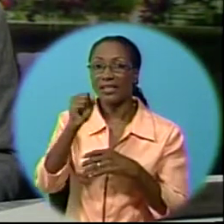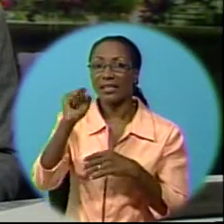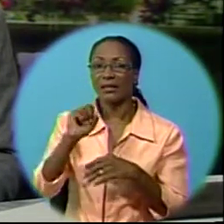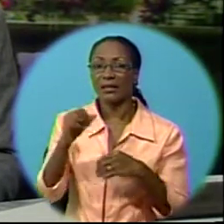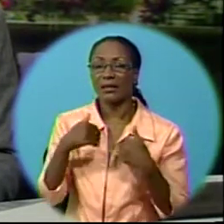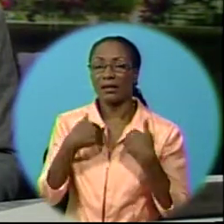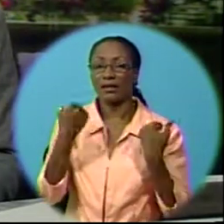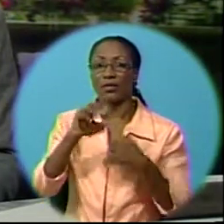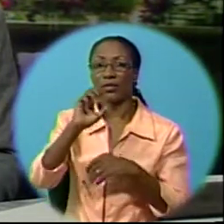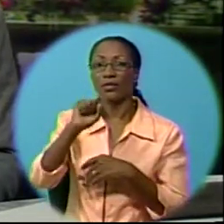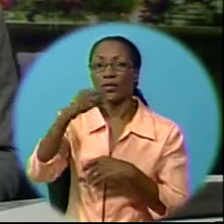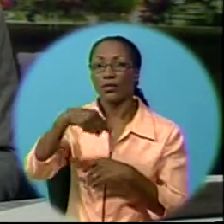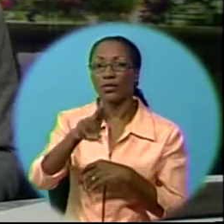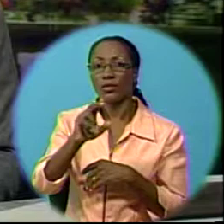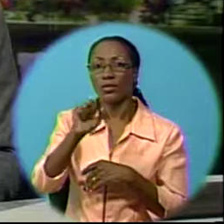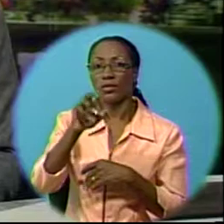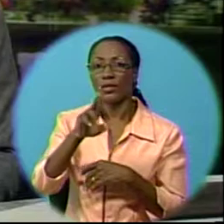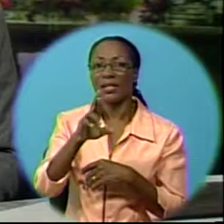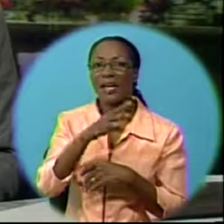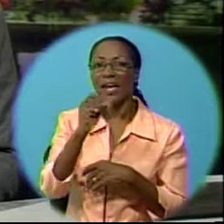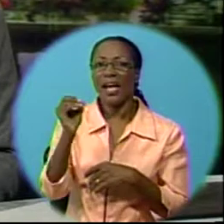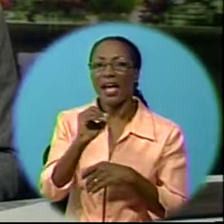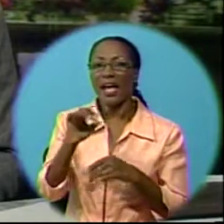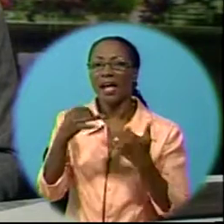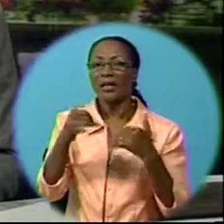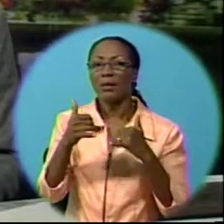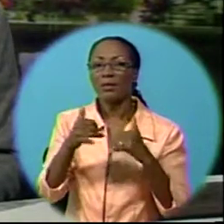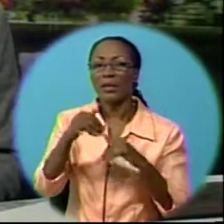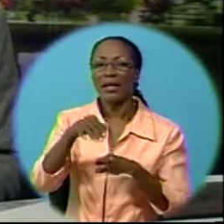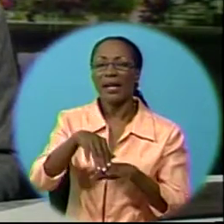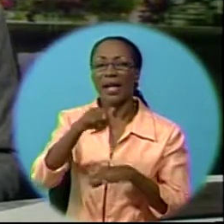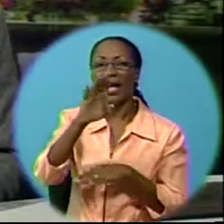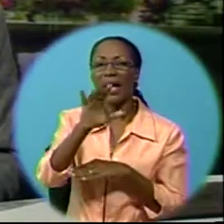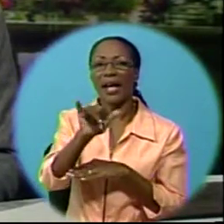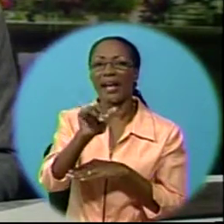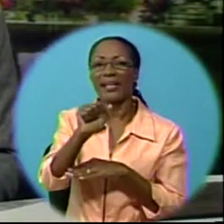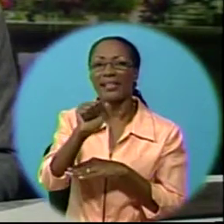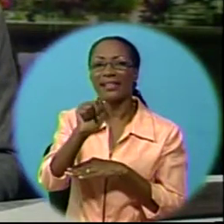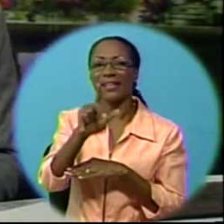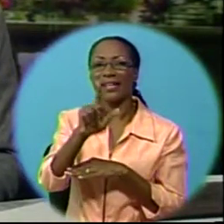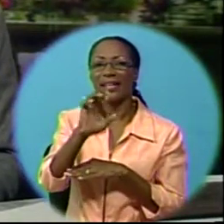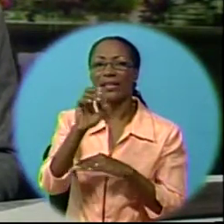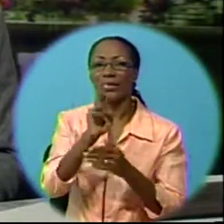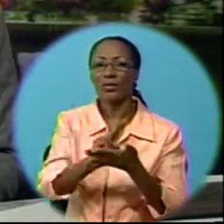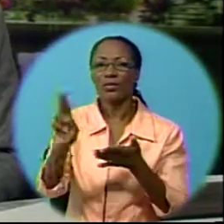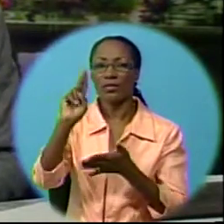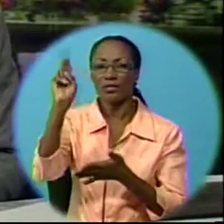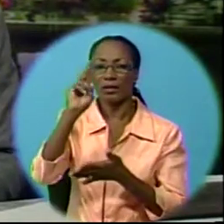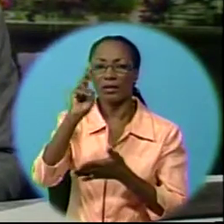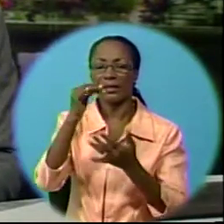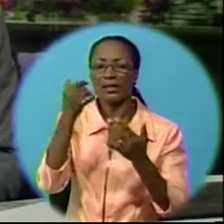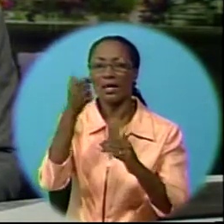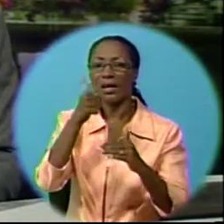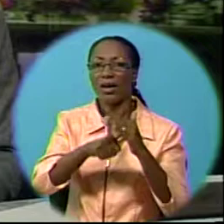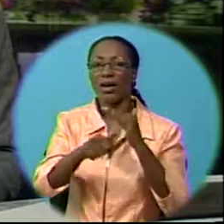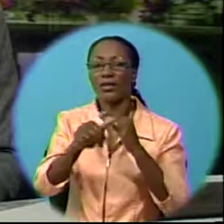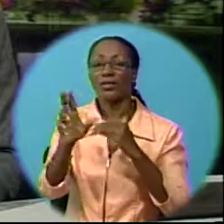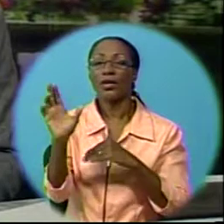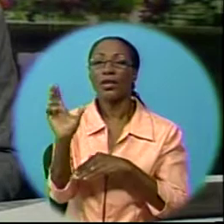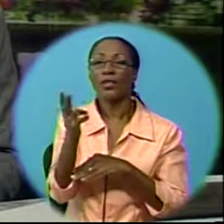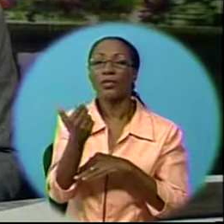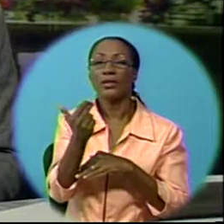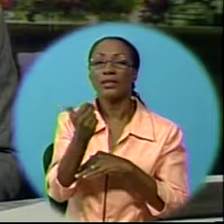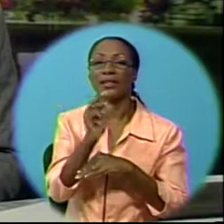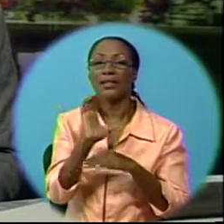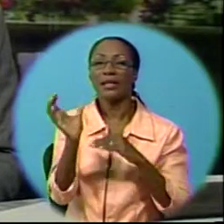the number 5 seed Avni Arnand this morning at Yale University, the current Barbados and Caribbean under-13 champion came from